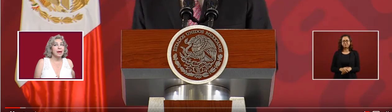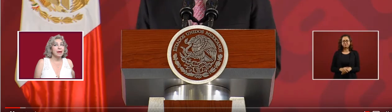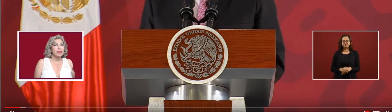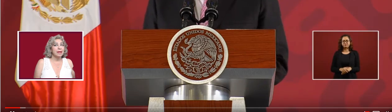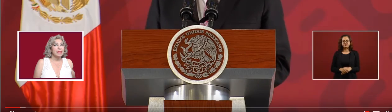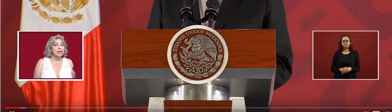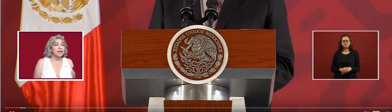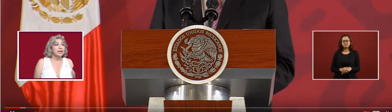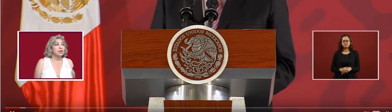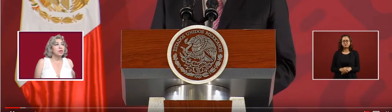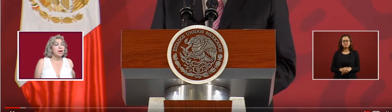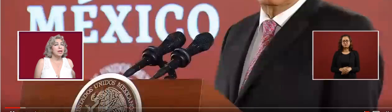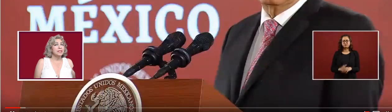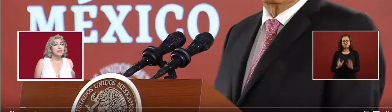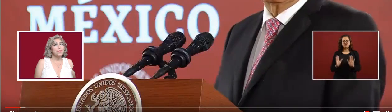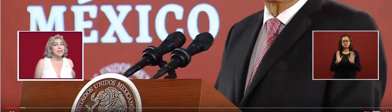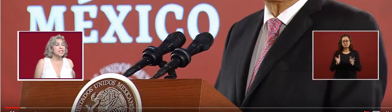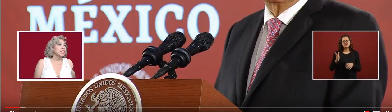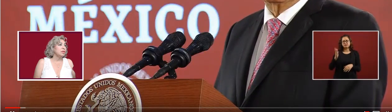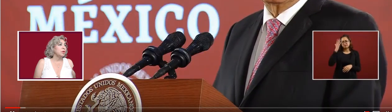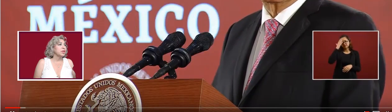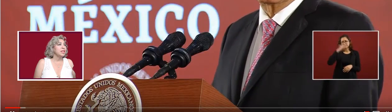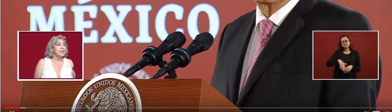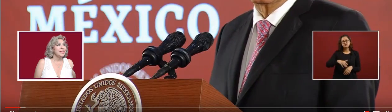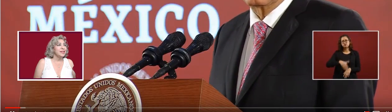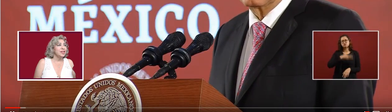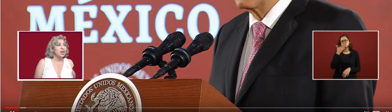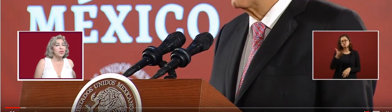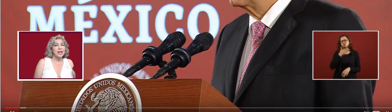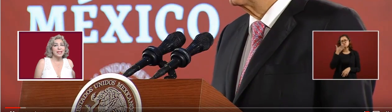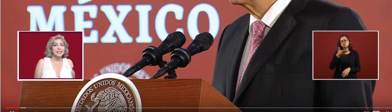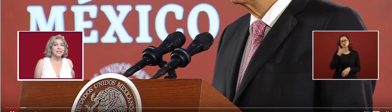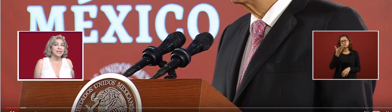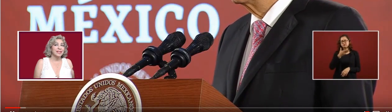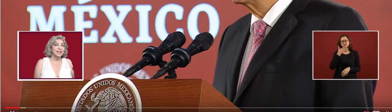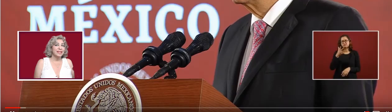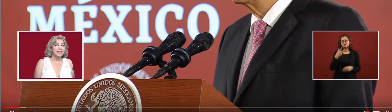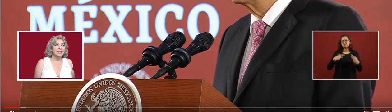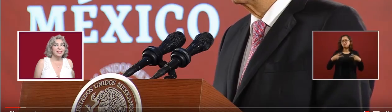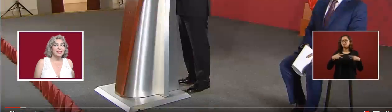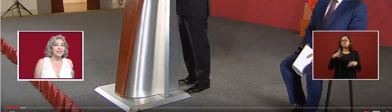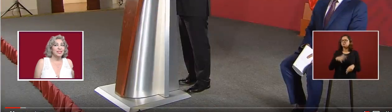something that's colloquially known as